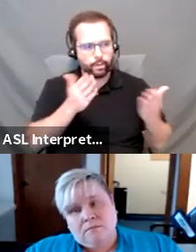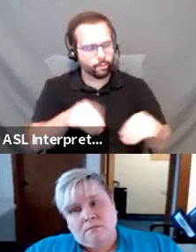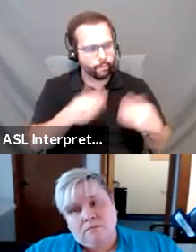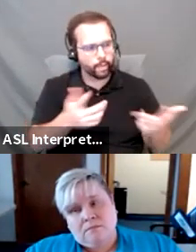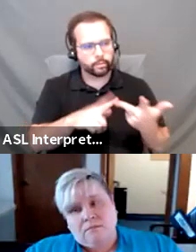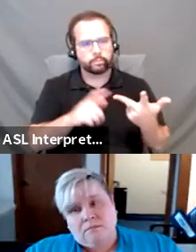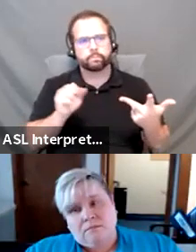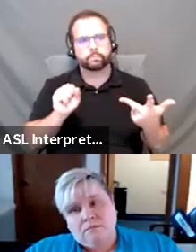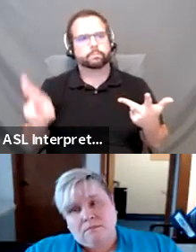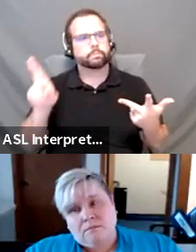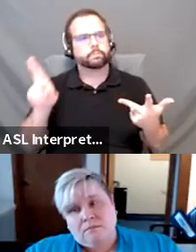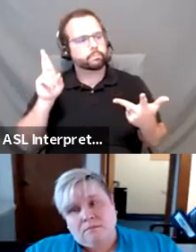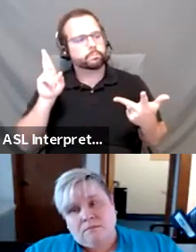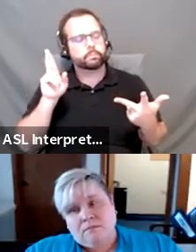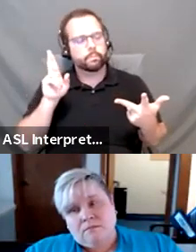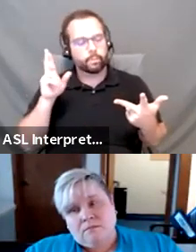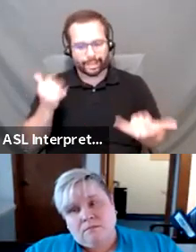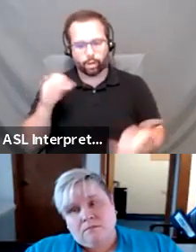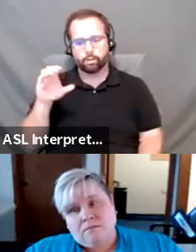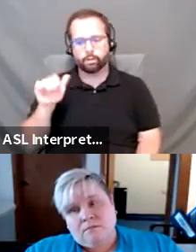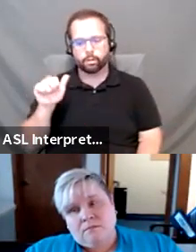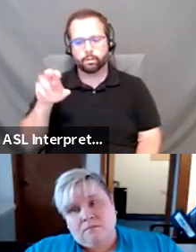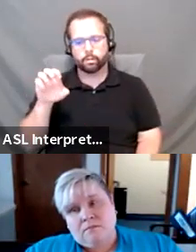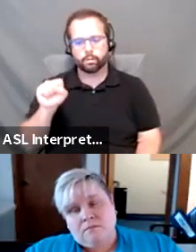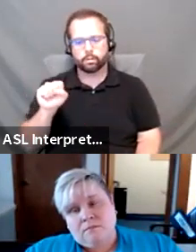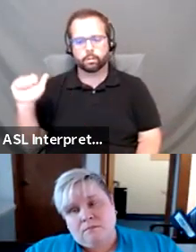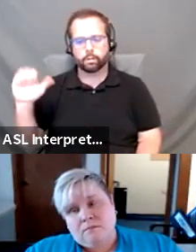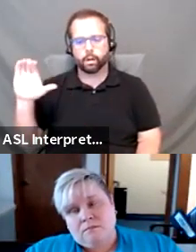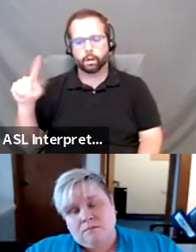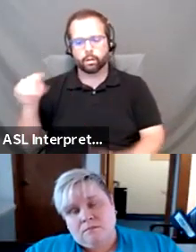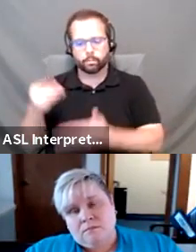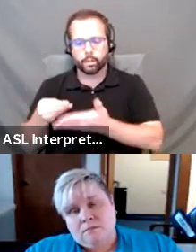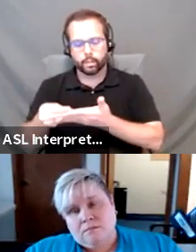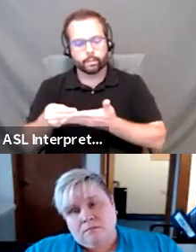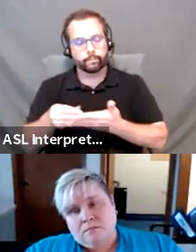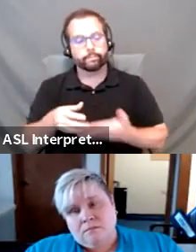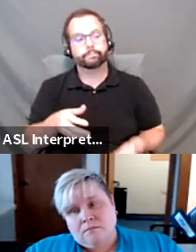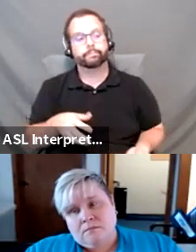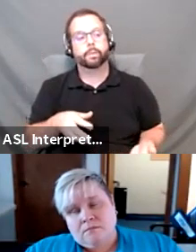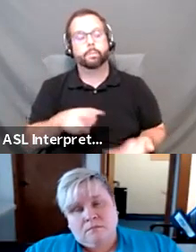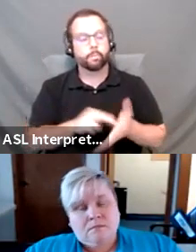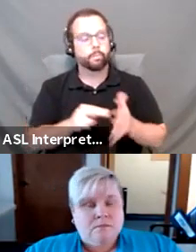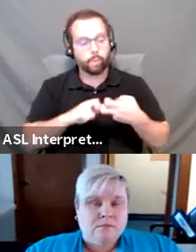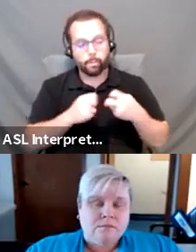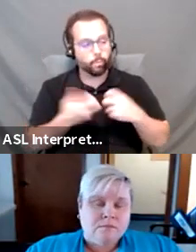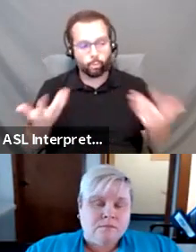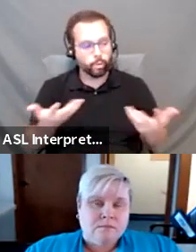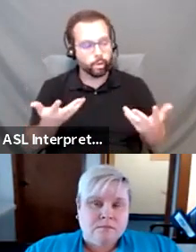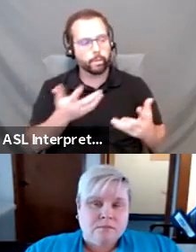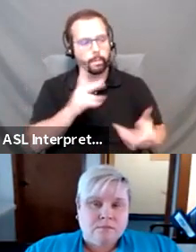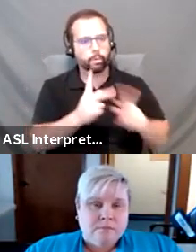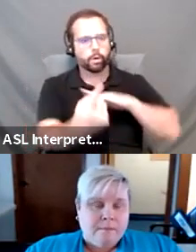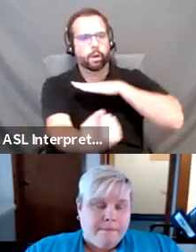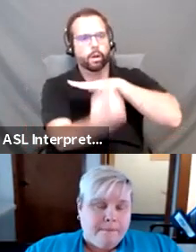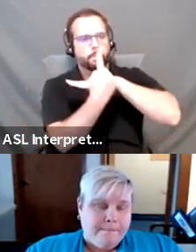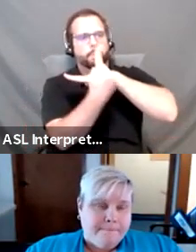to us like a store. And what's going to happen is when the CARES Act money goes away and we're not